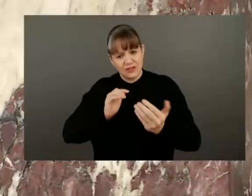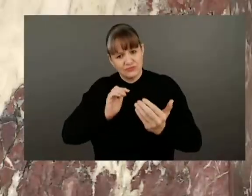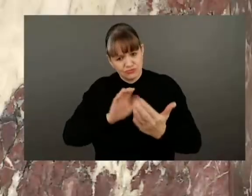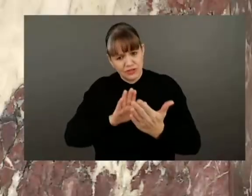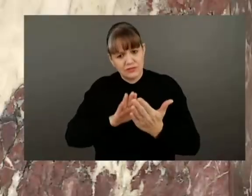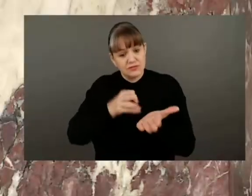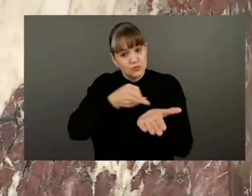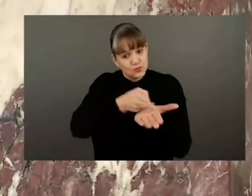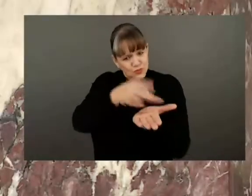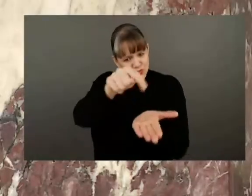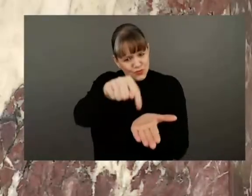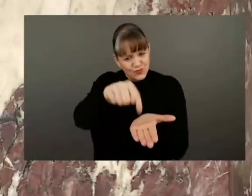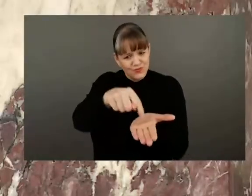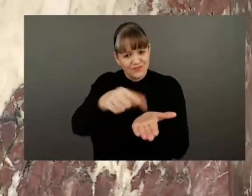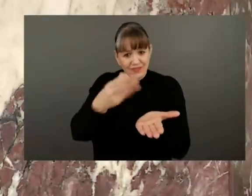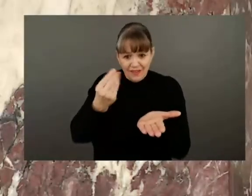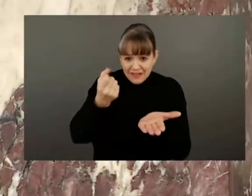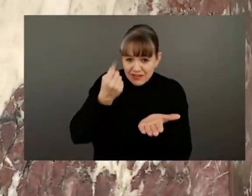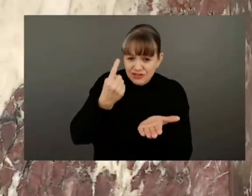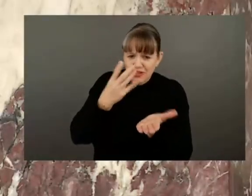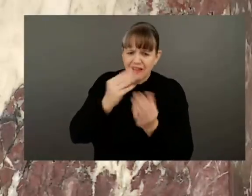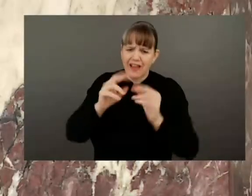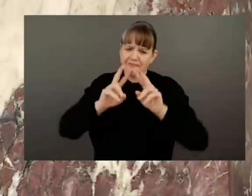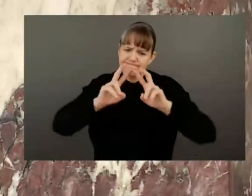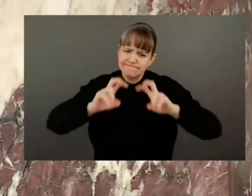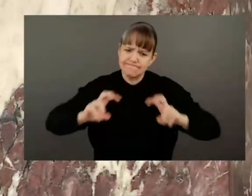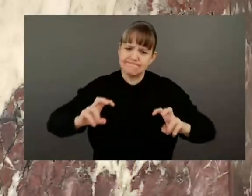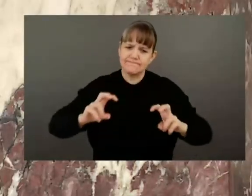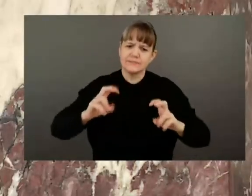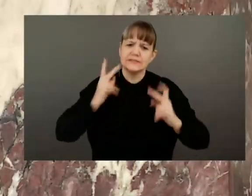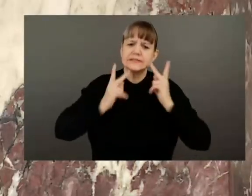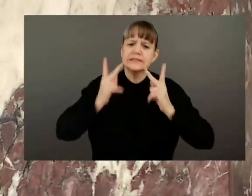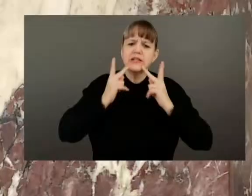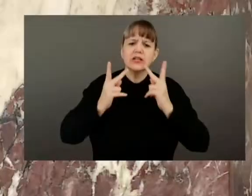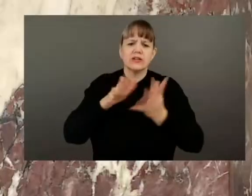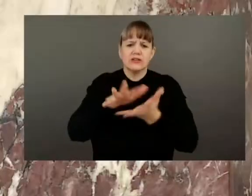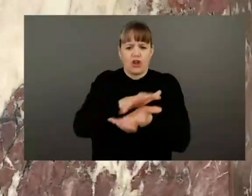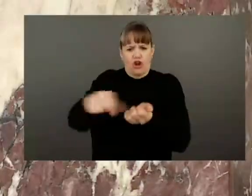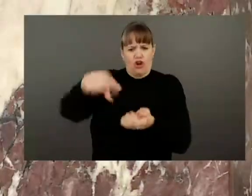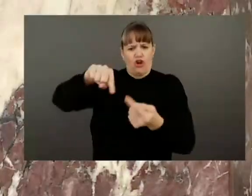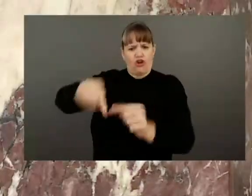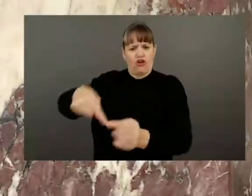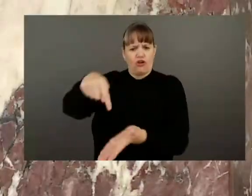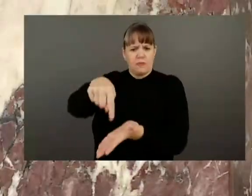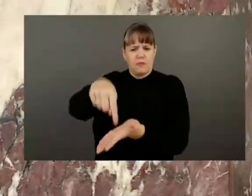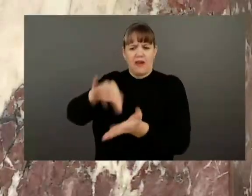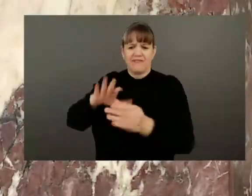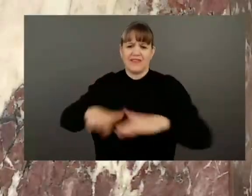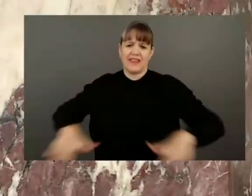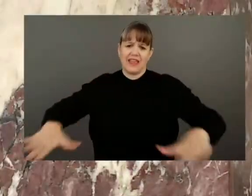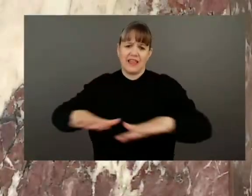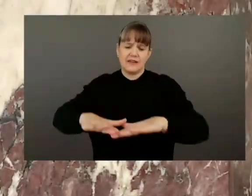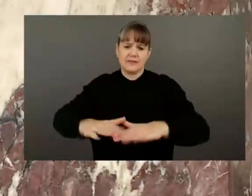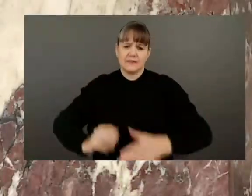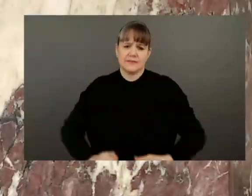that occurred on these lands. I can hear people saying, but there was already an apology.